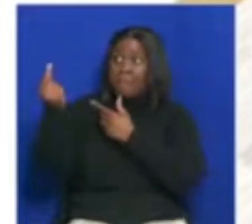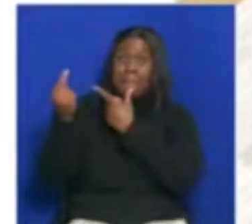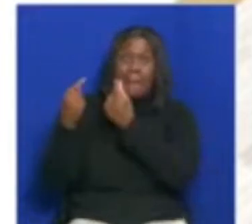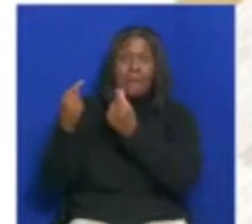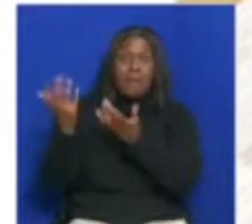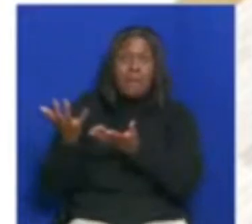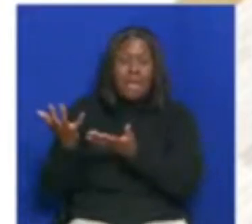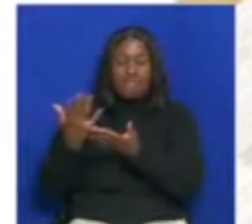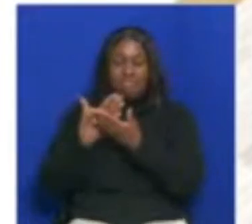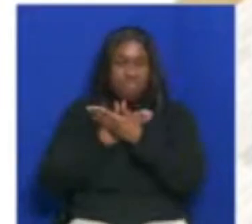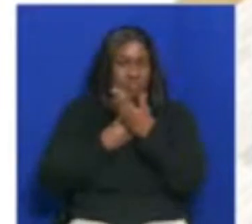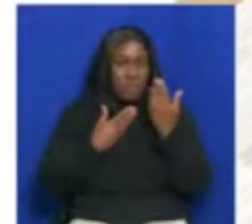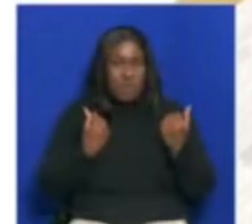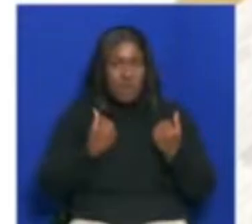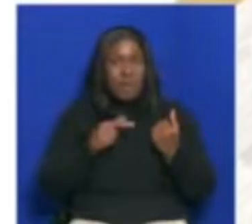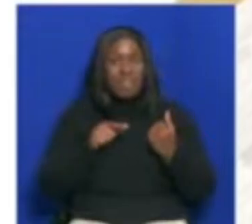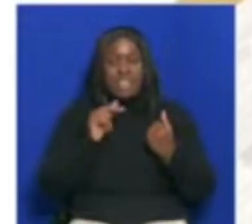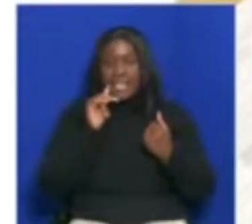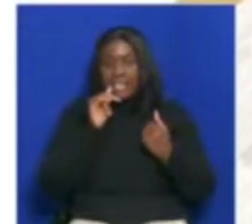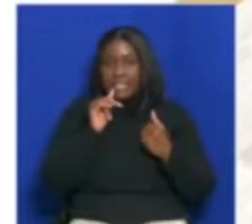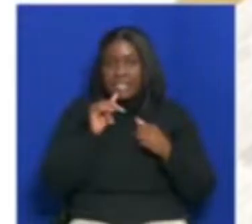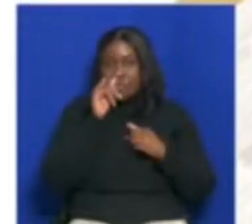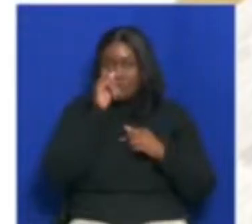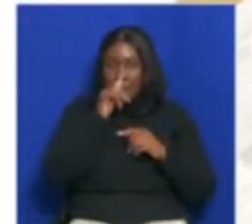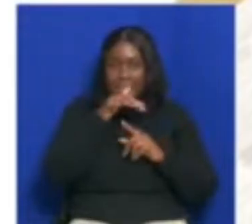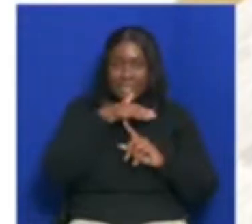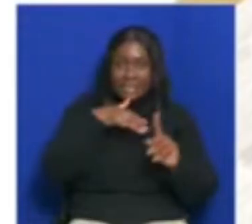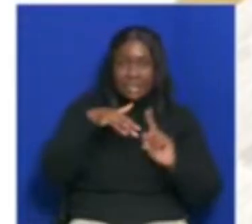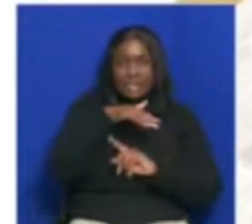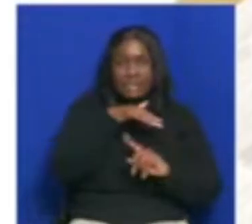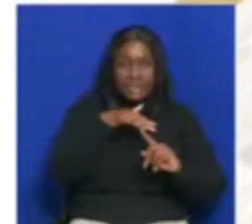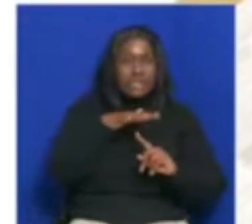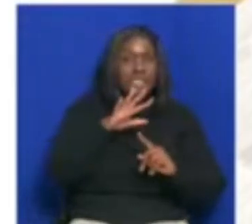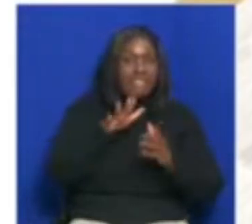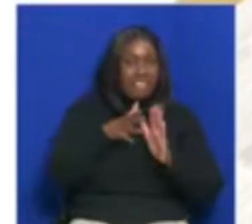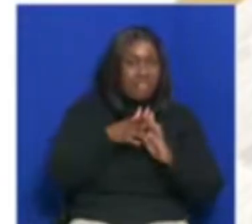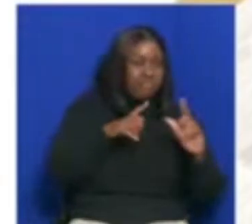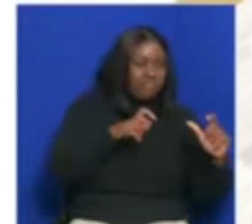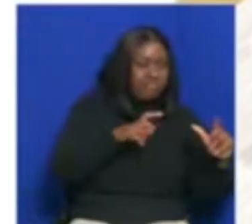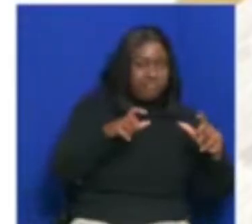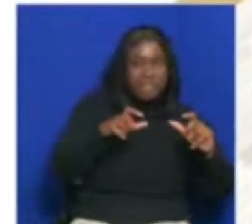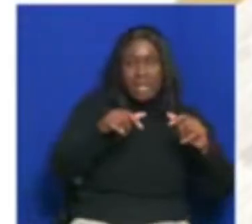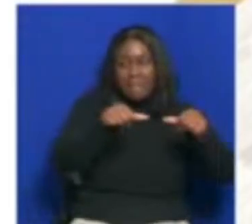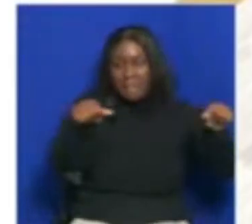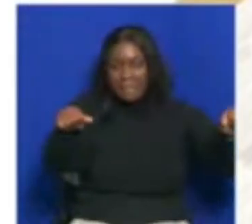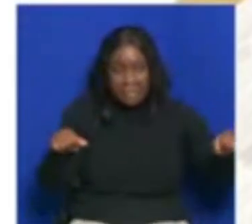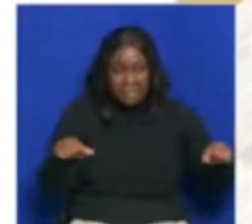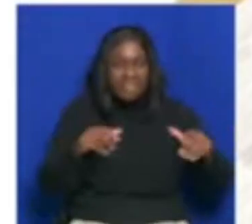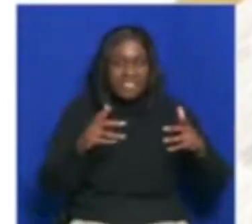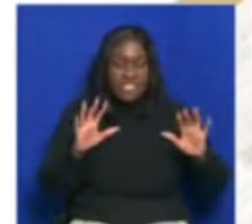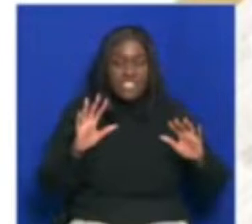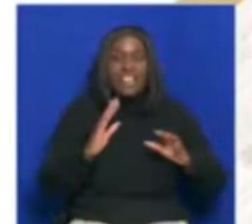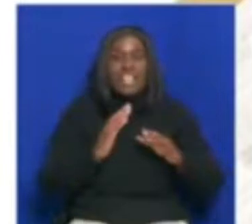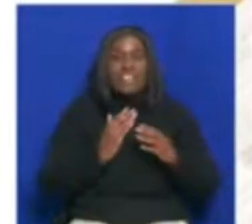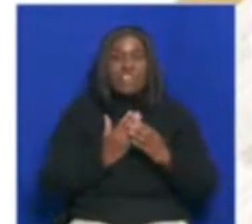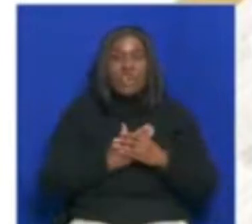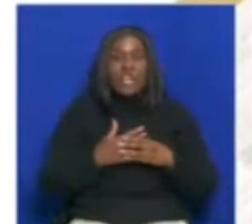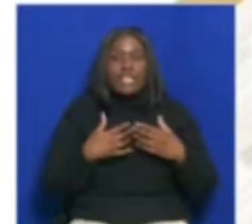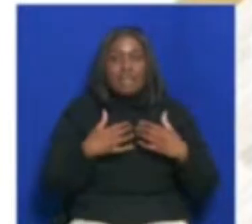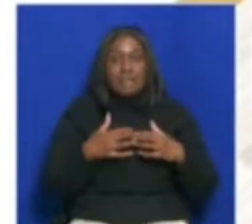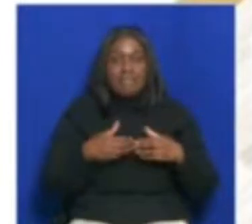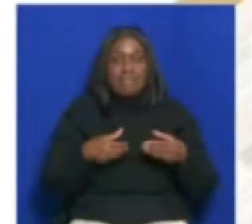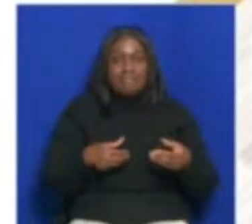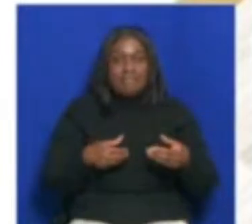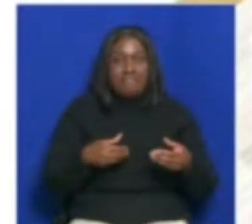was processed whilst IPOD officials were present. The docket was subsequently registered, and the investigations were taken